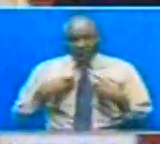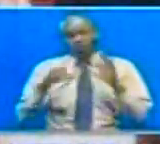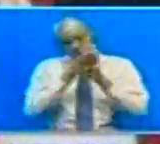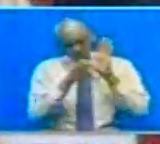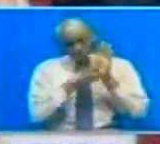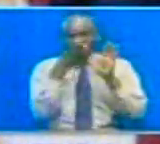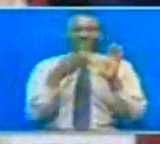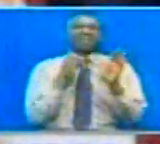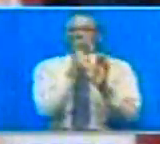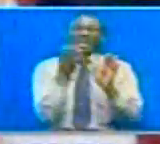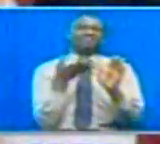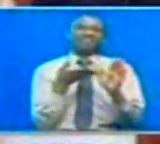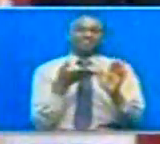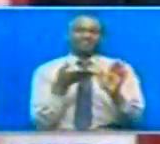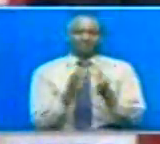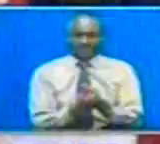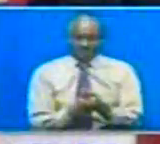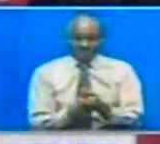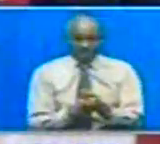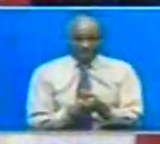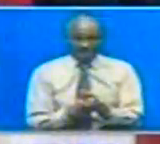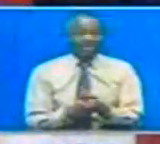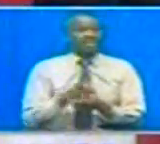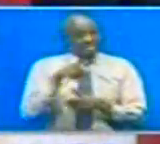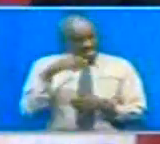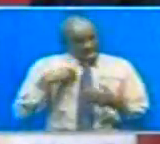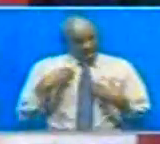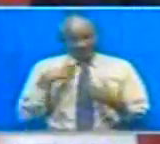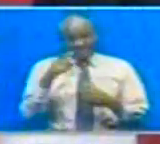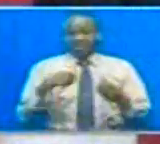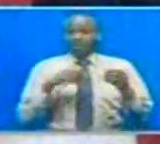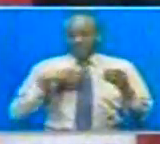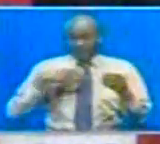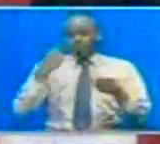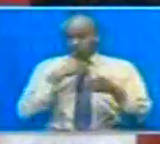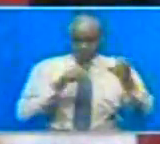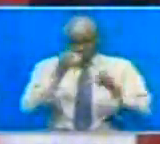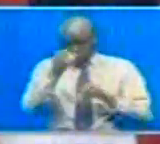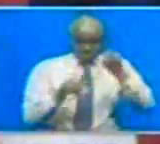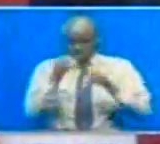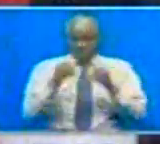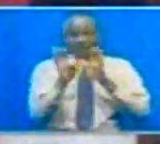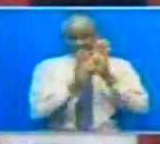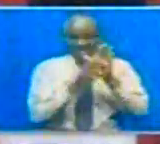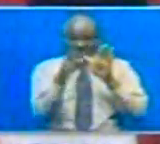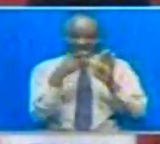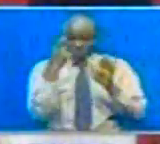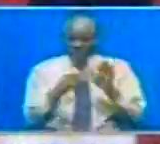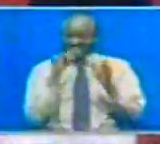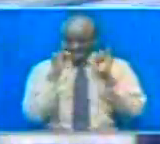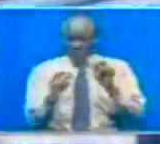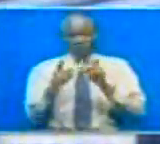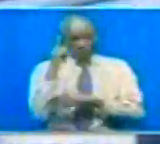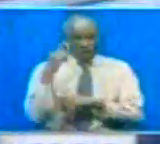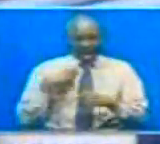Constitution. Though it carries much of the tone set by the drafters of the bill in the first stage, the new law went